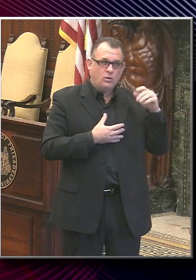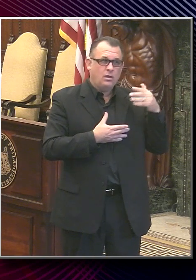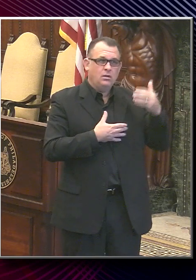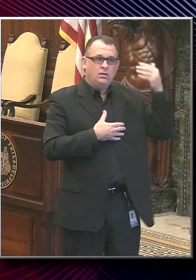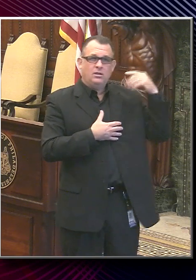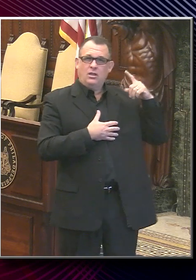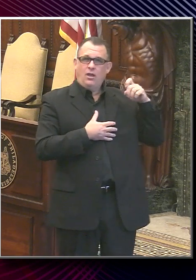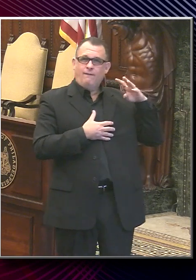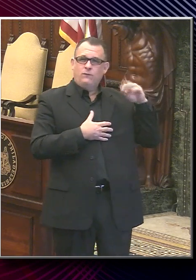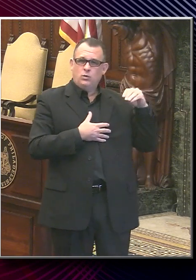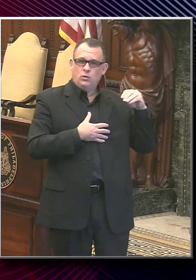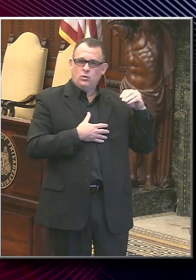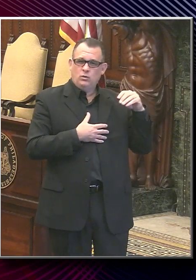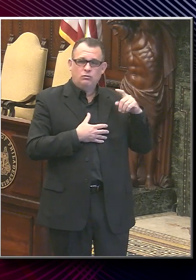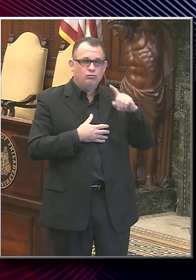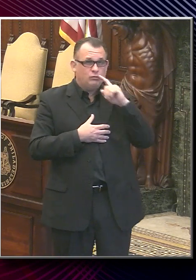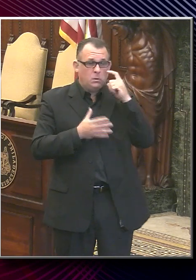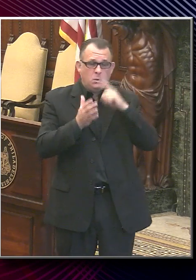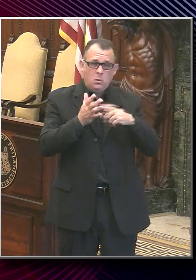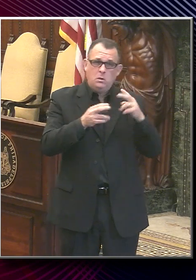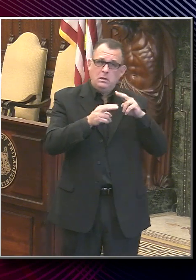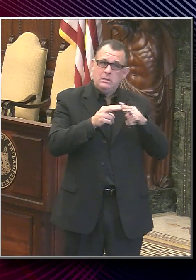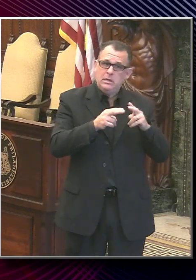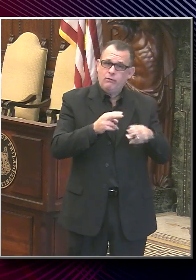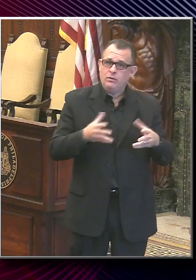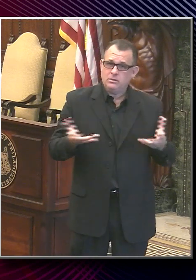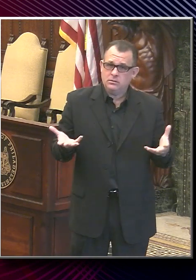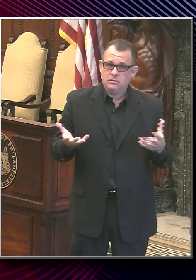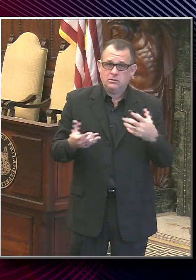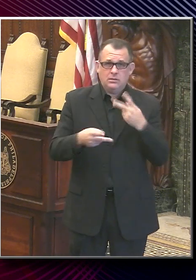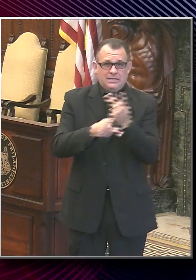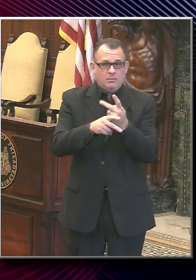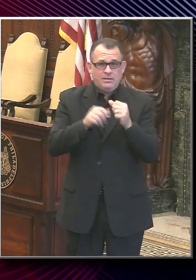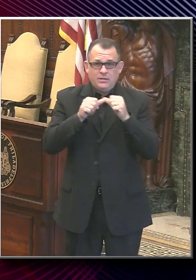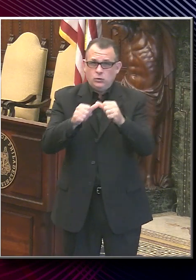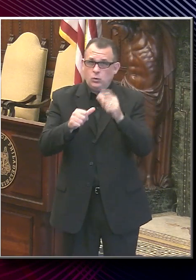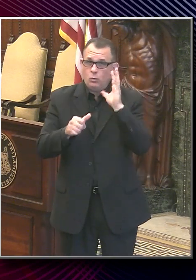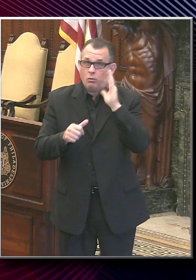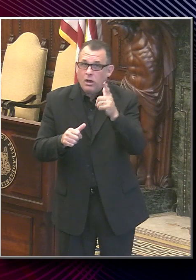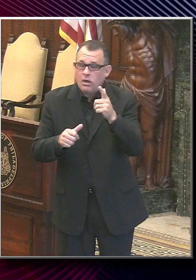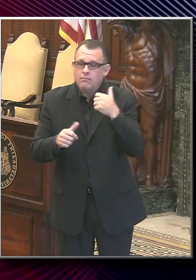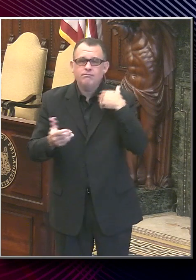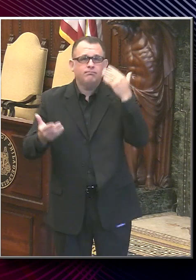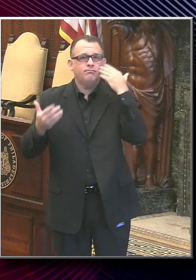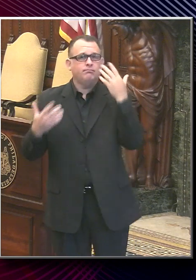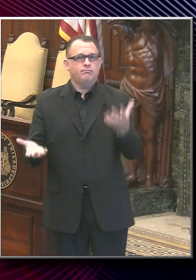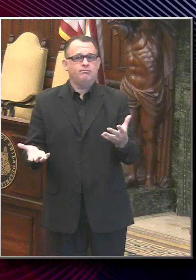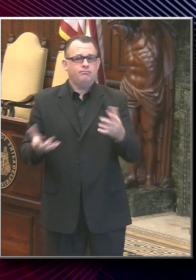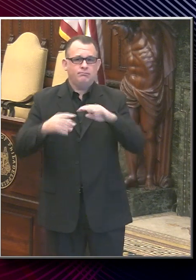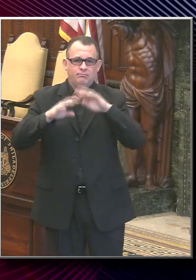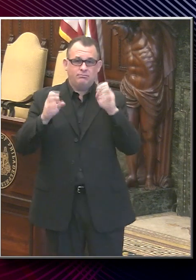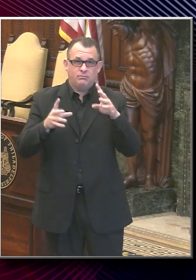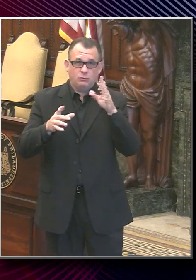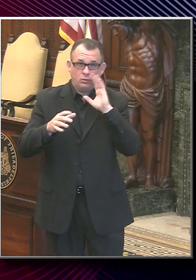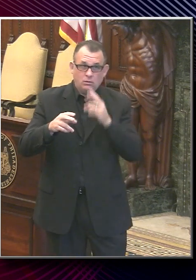is a very real decrease. I don't know if that's going to be a continued decrease or if we'll see it rise again this following week.